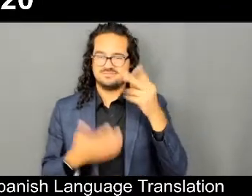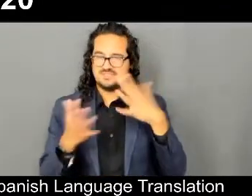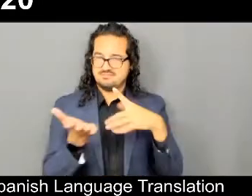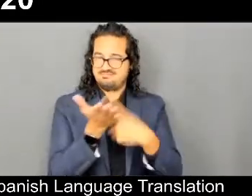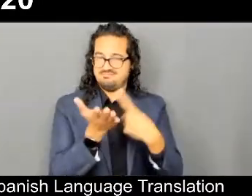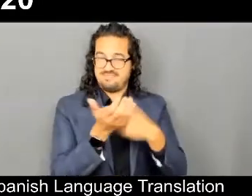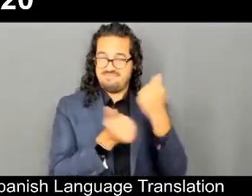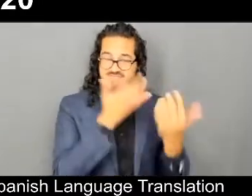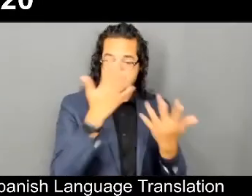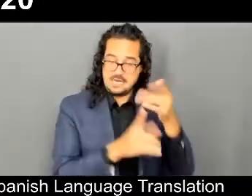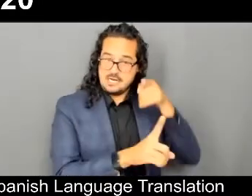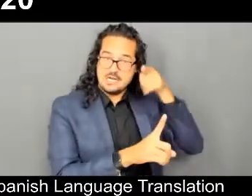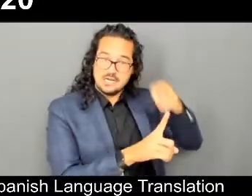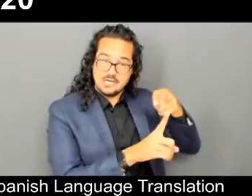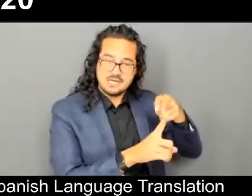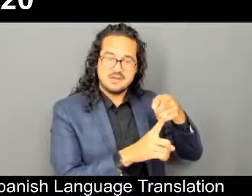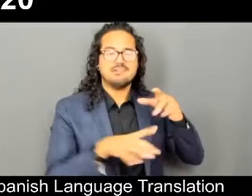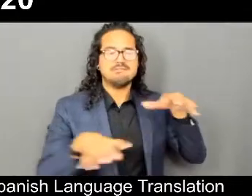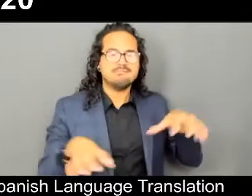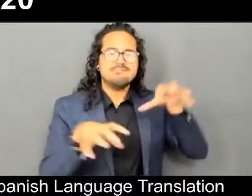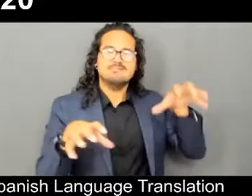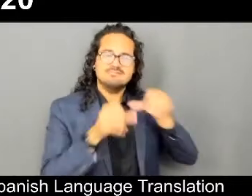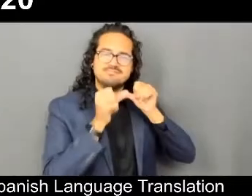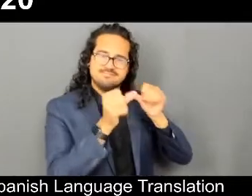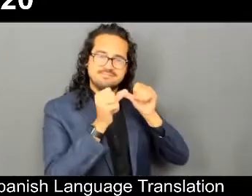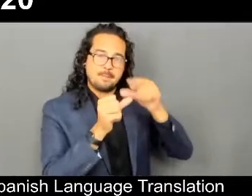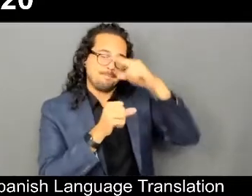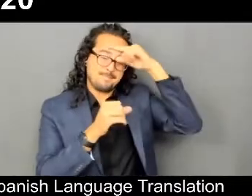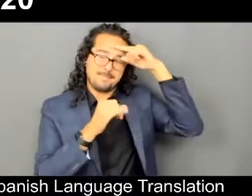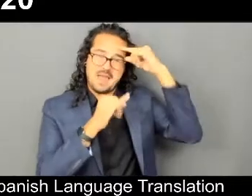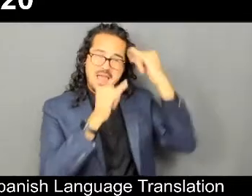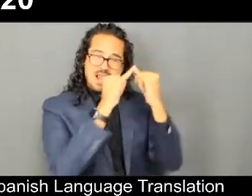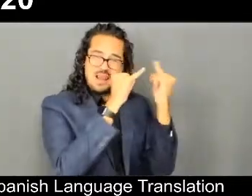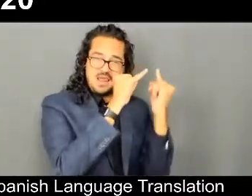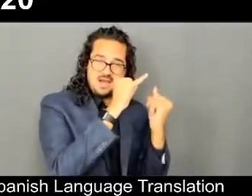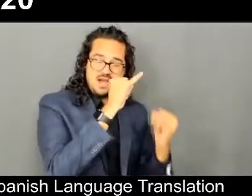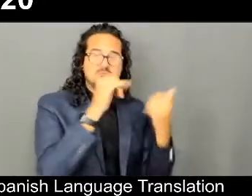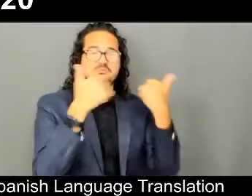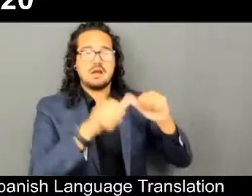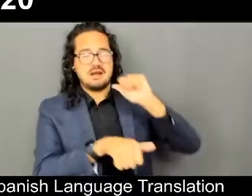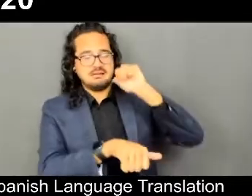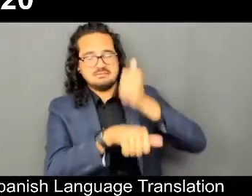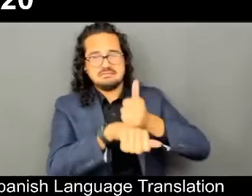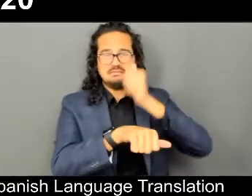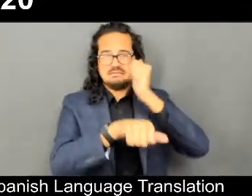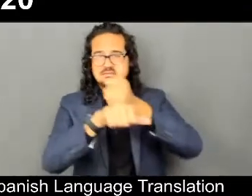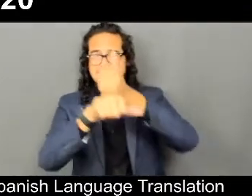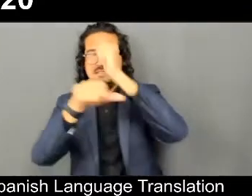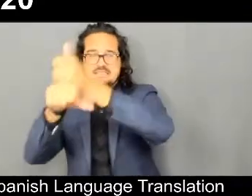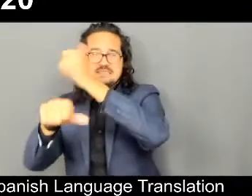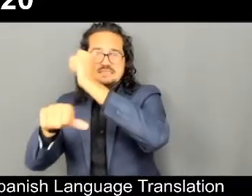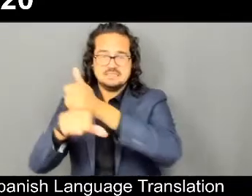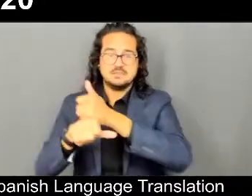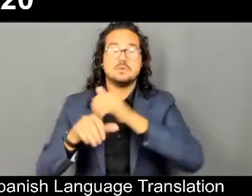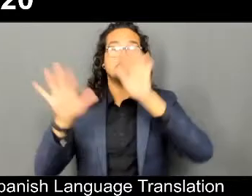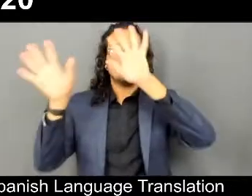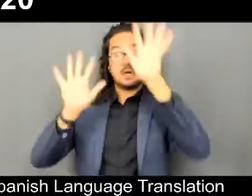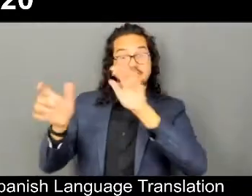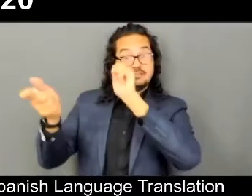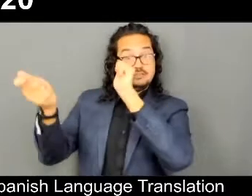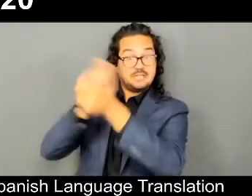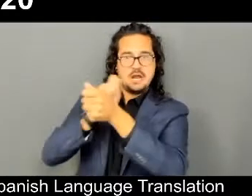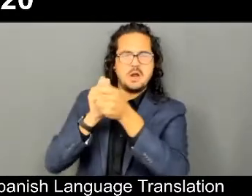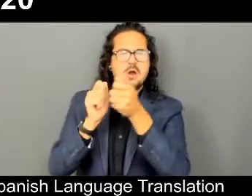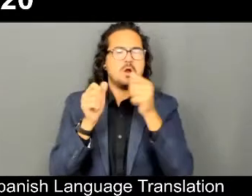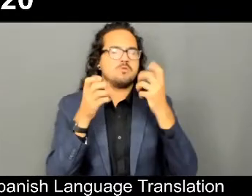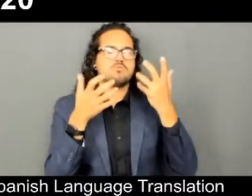in this fire so we feel comfortable as the weather changes that these lines will hold. So a lot of great work's going into that. These next few days are